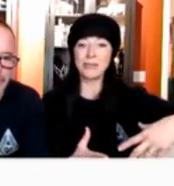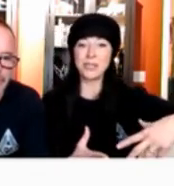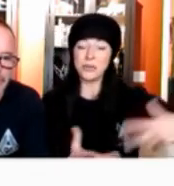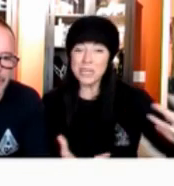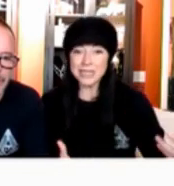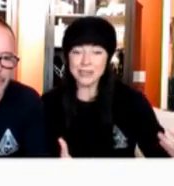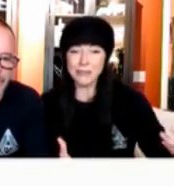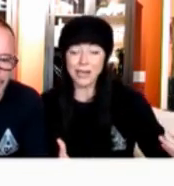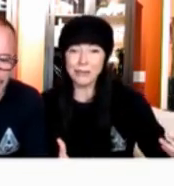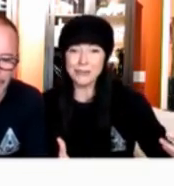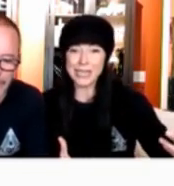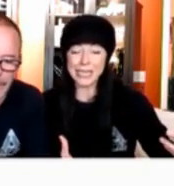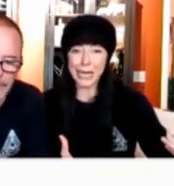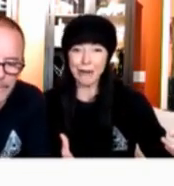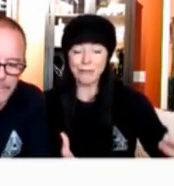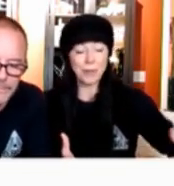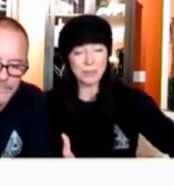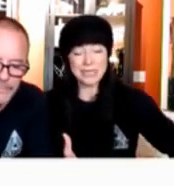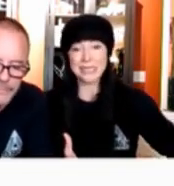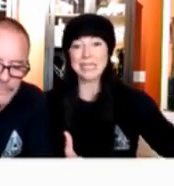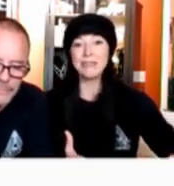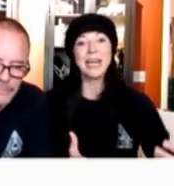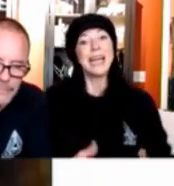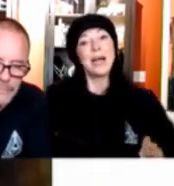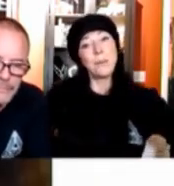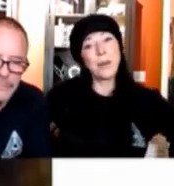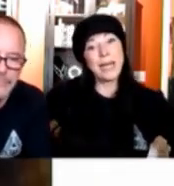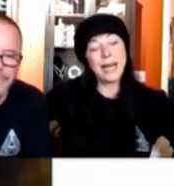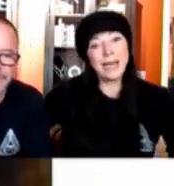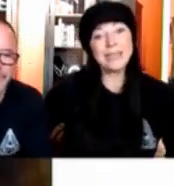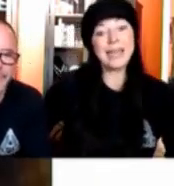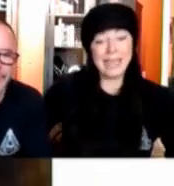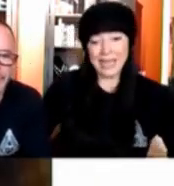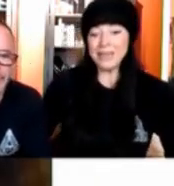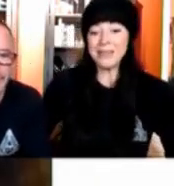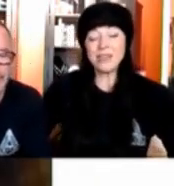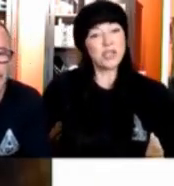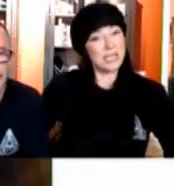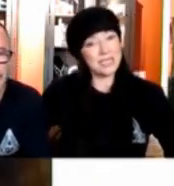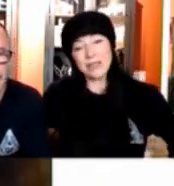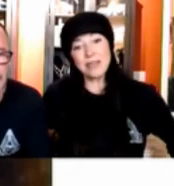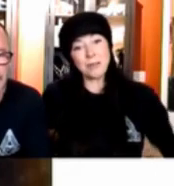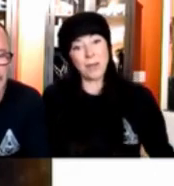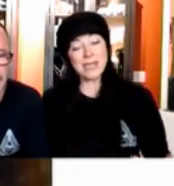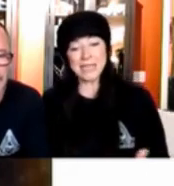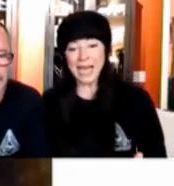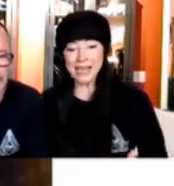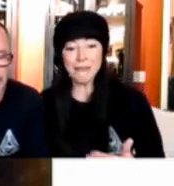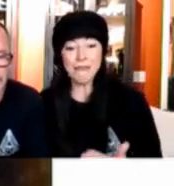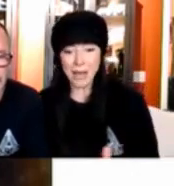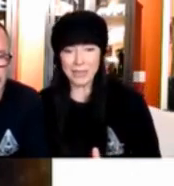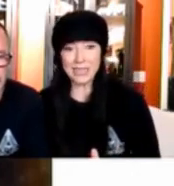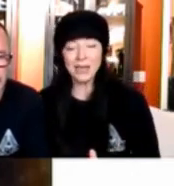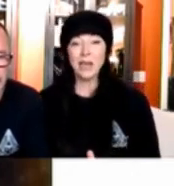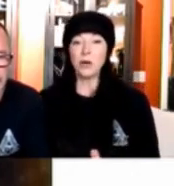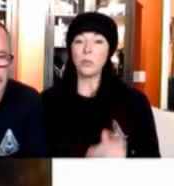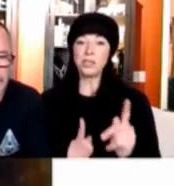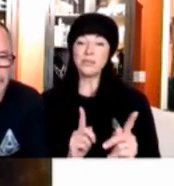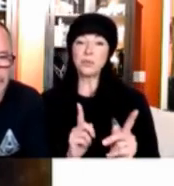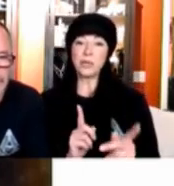all of the duties of taking care of puppies and stuff. But again, they're just the mom and the dad and the